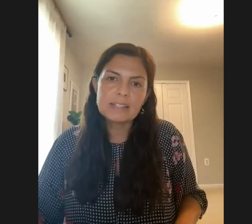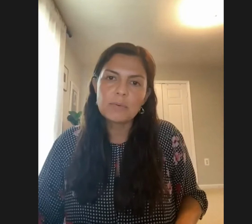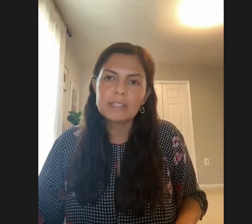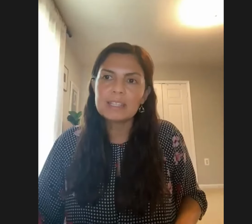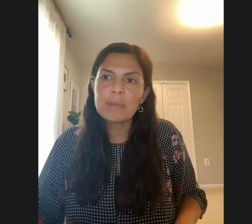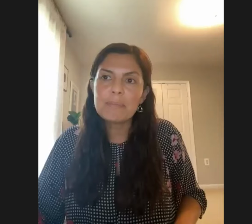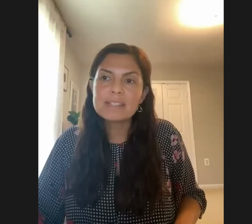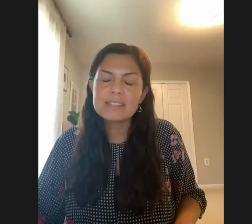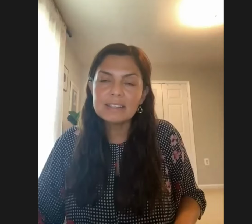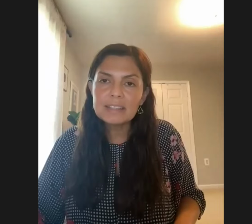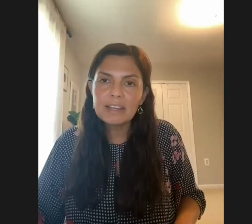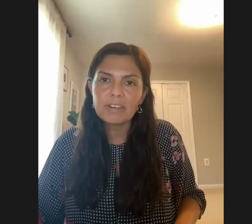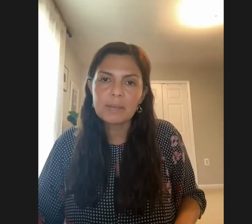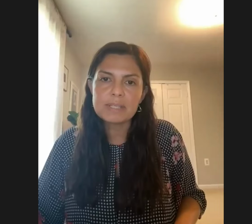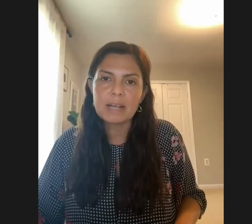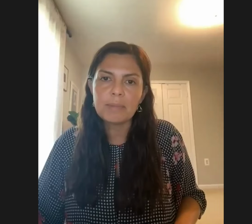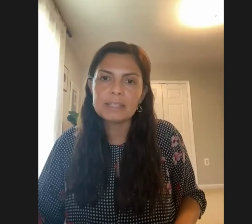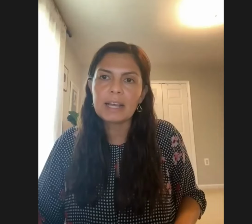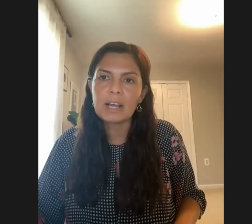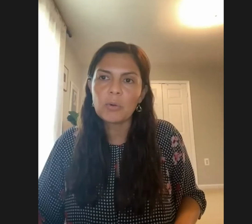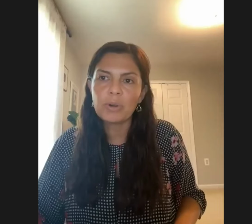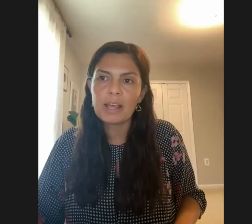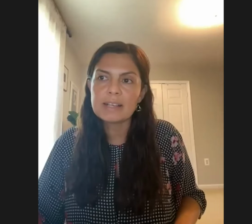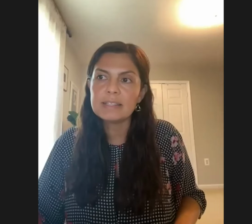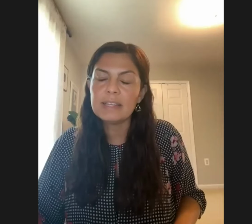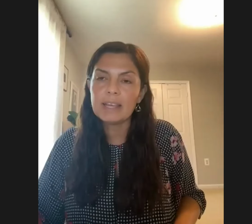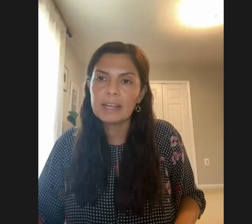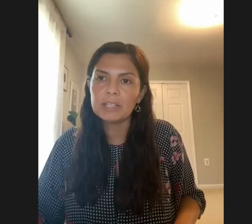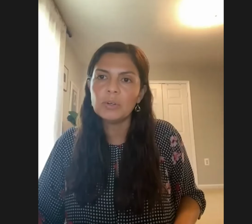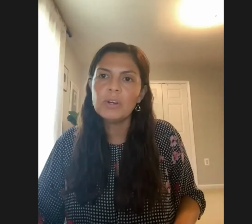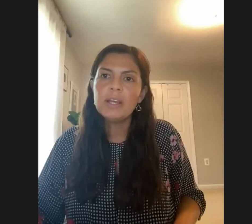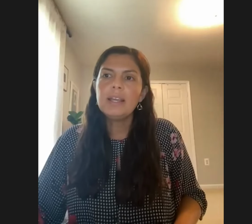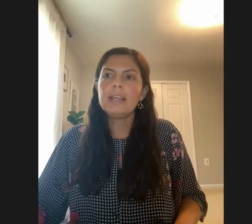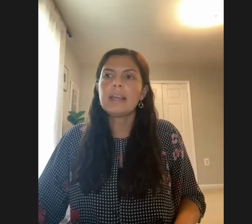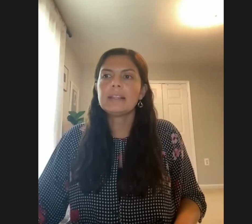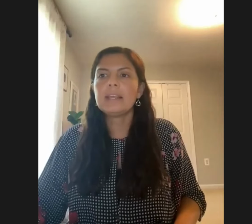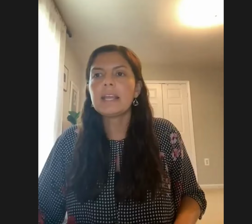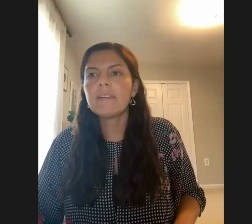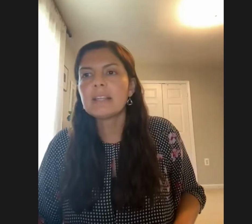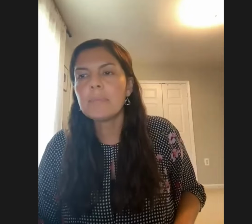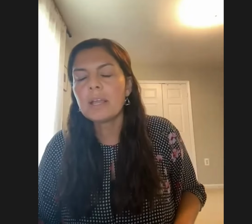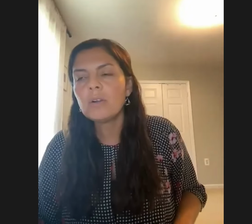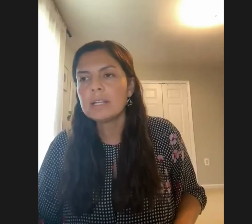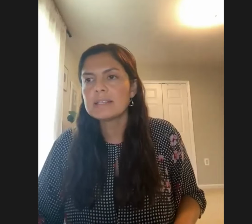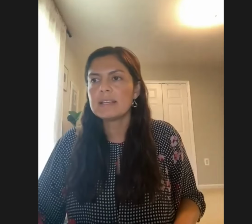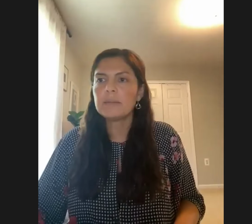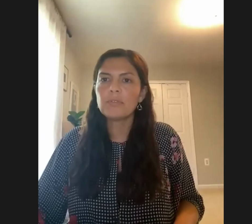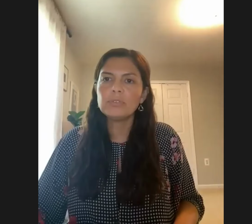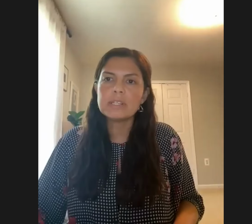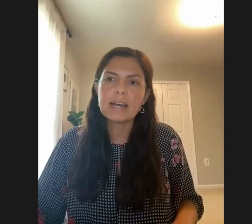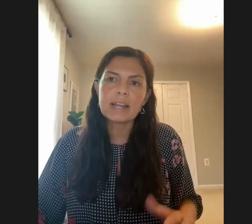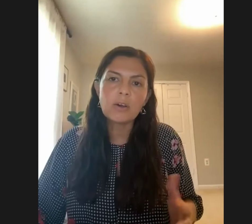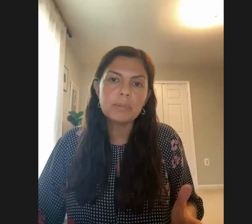topics. This highlights the persistent inequality which especially affects indigenous communities and which